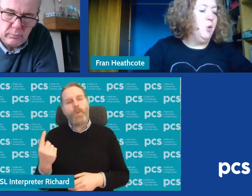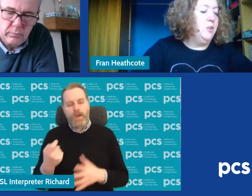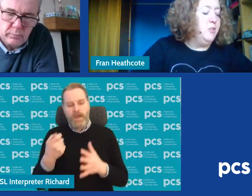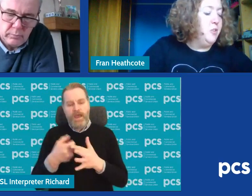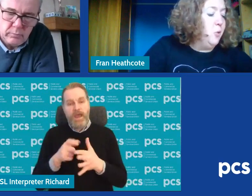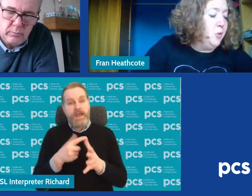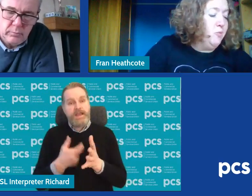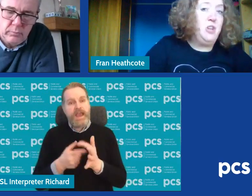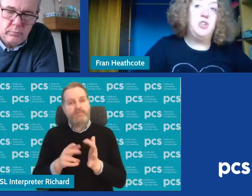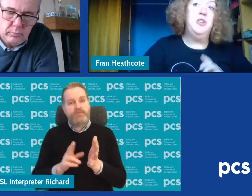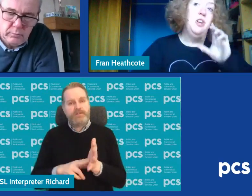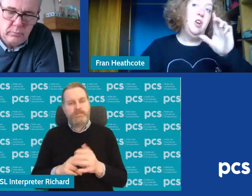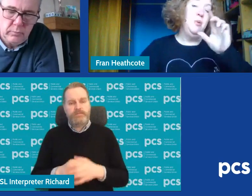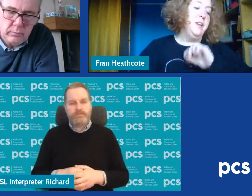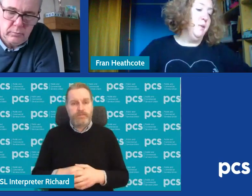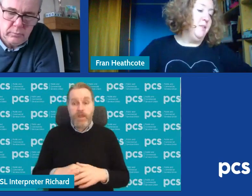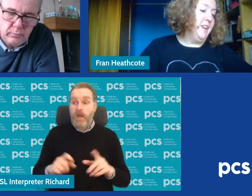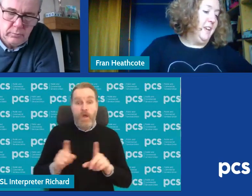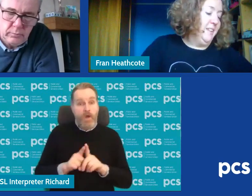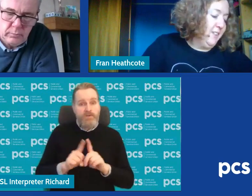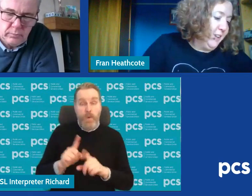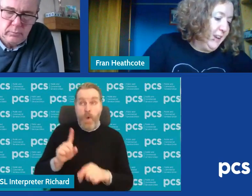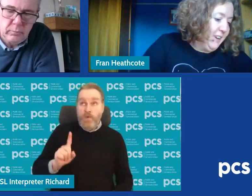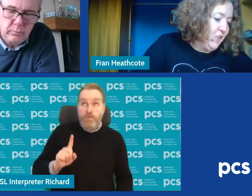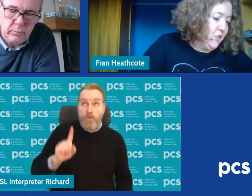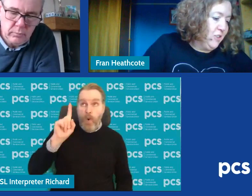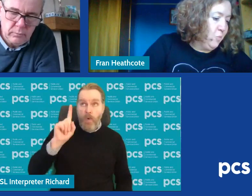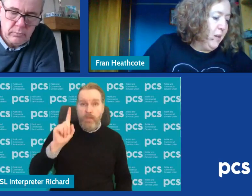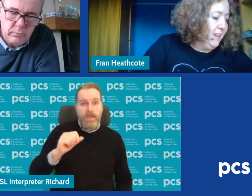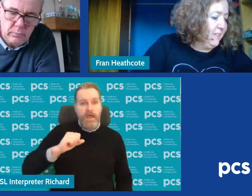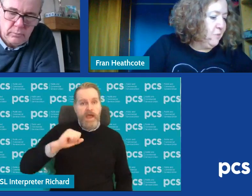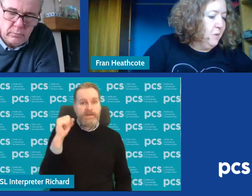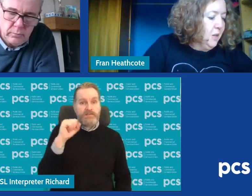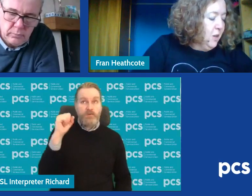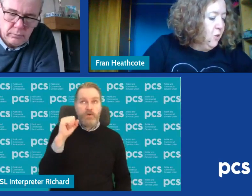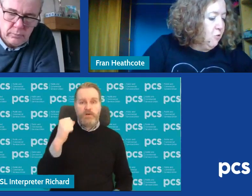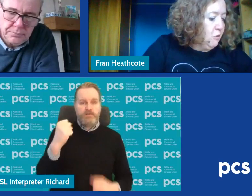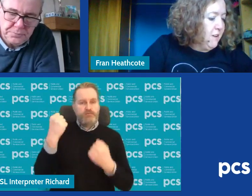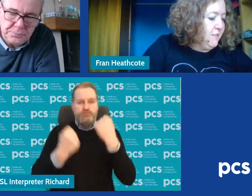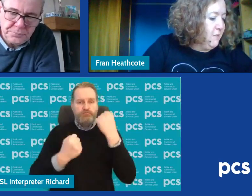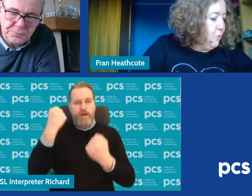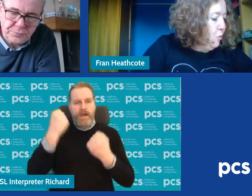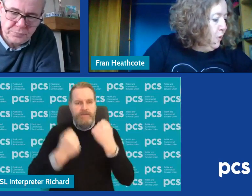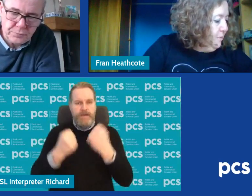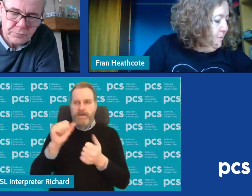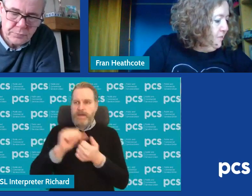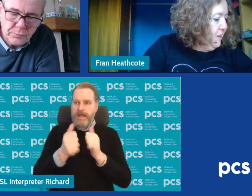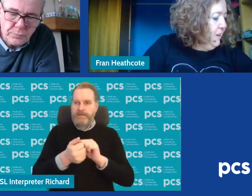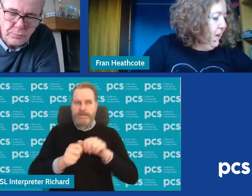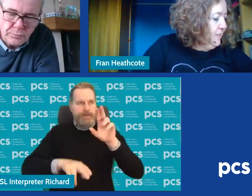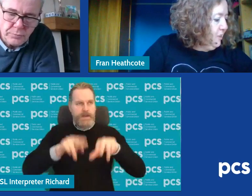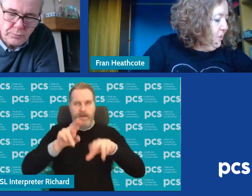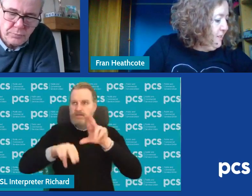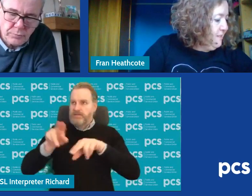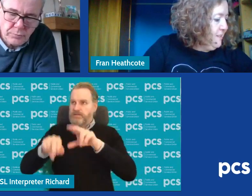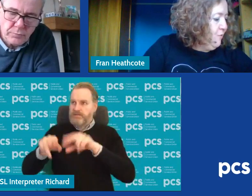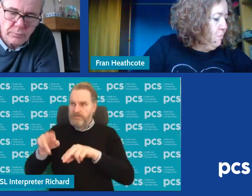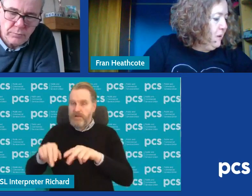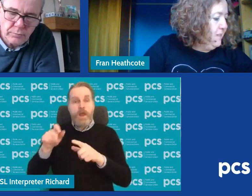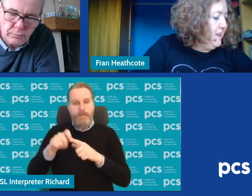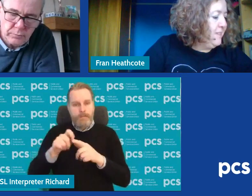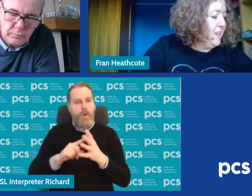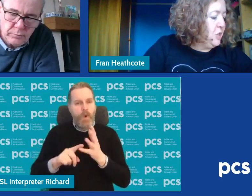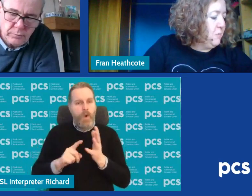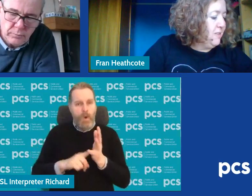in Scotland and the Northern region, who we know are taking targeted action this week. That's from your group president, Paul Williams. And solidarity